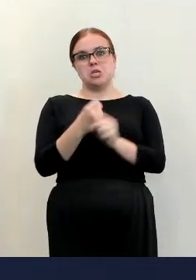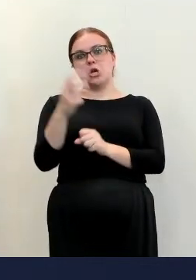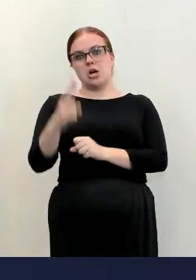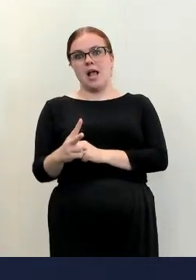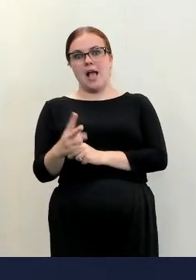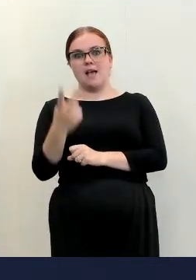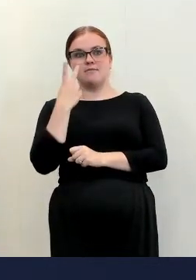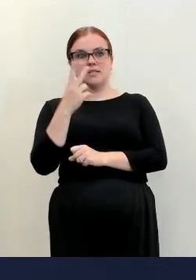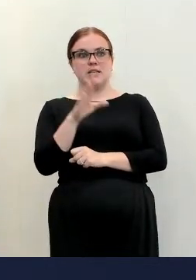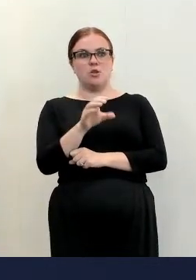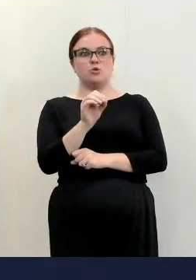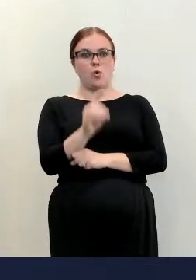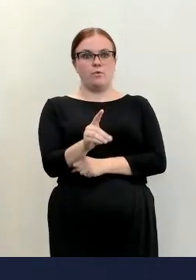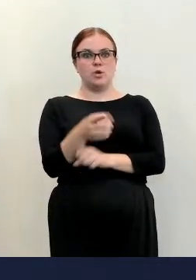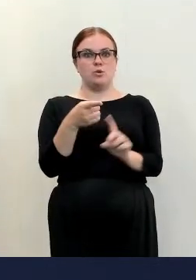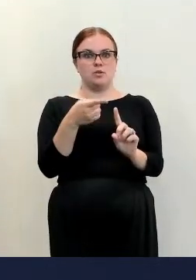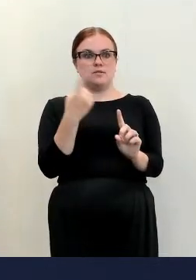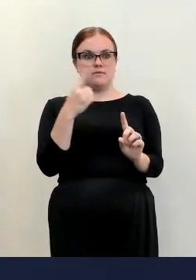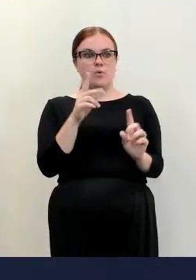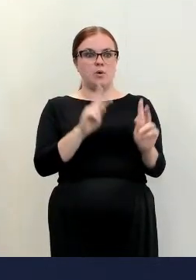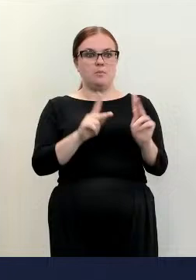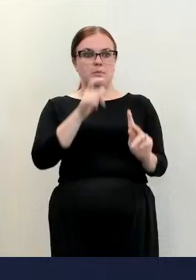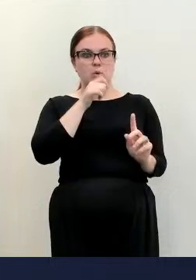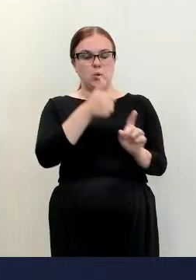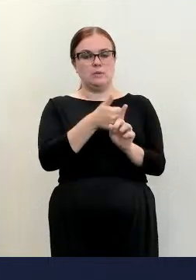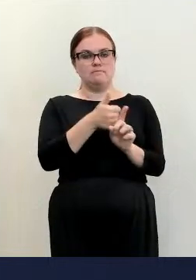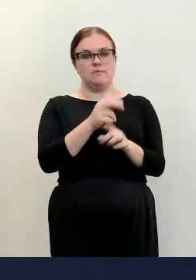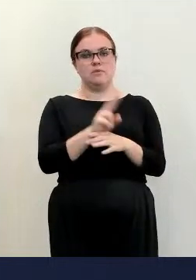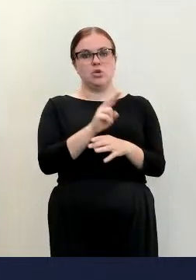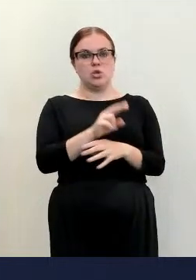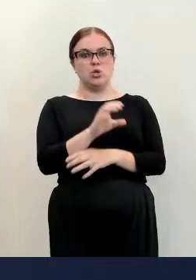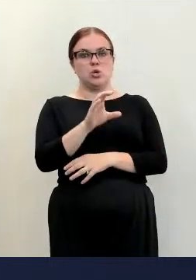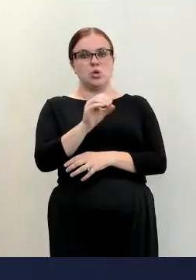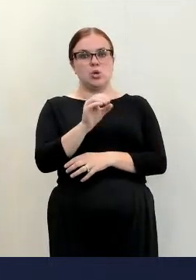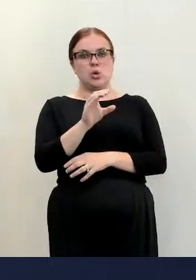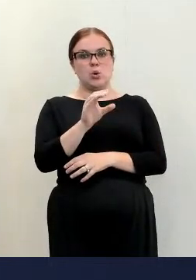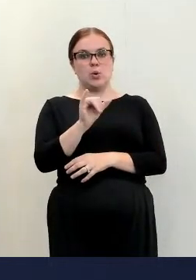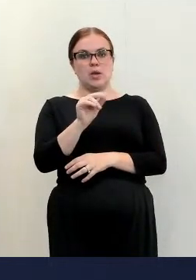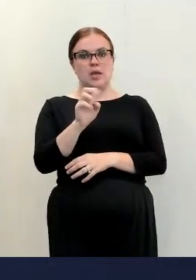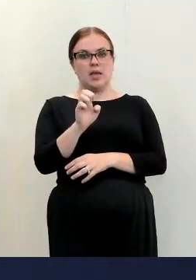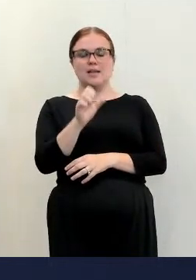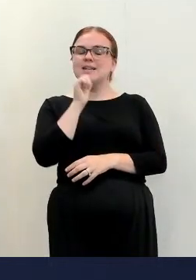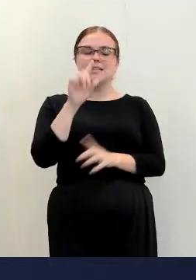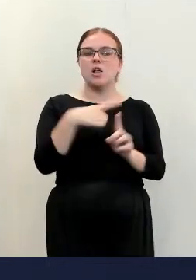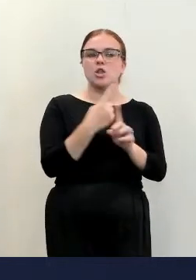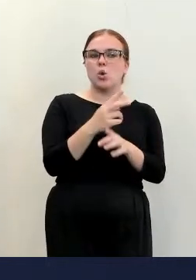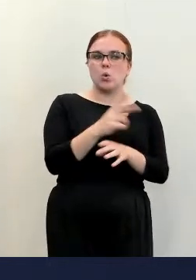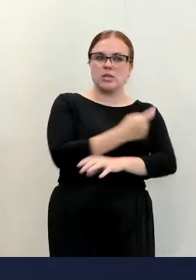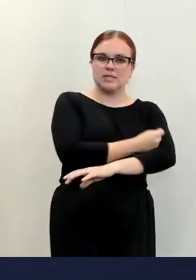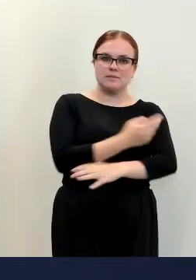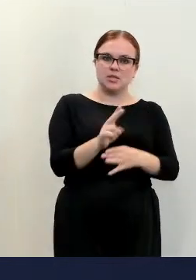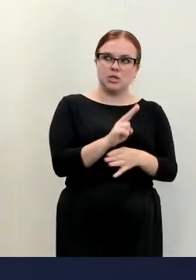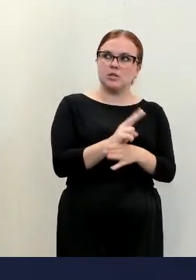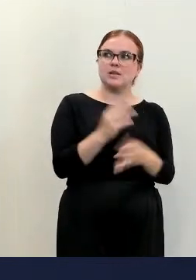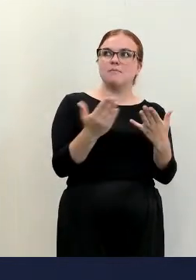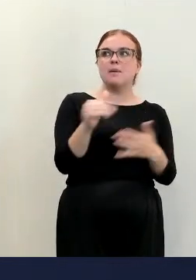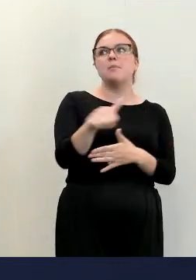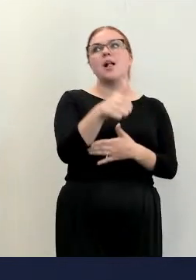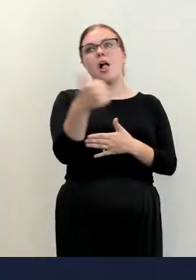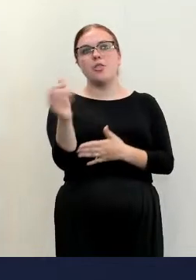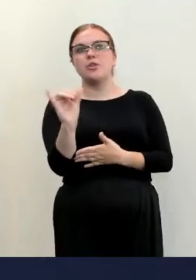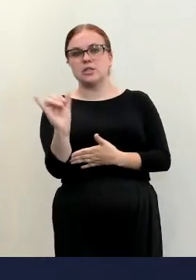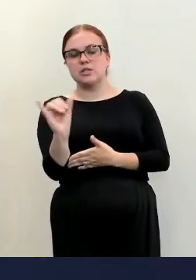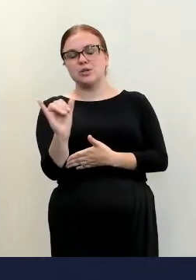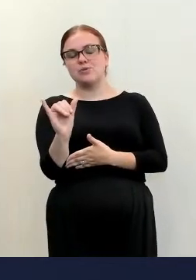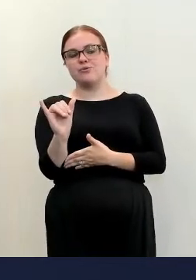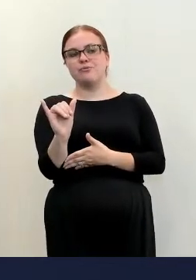and overdose deaths of individuals using cocaine. It might not be the only substance they're using. They may be using other substances